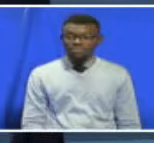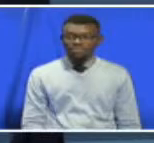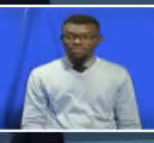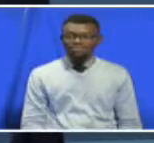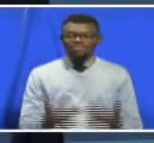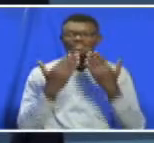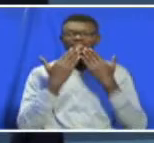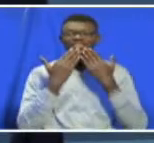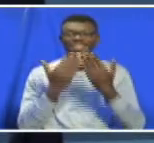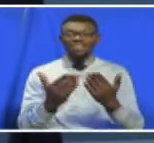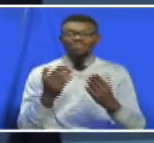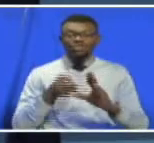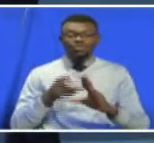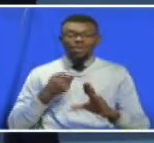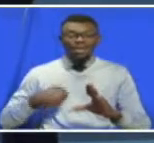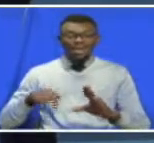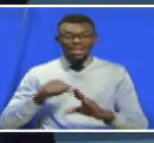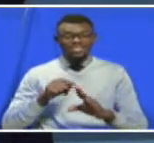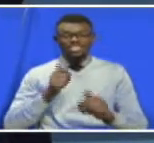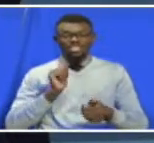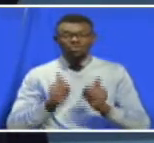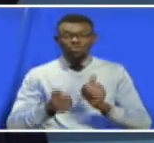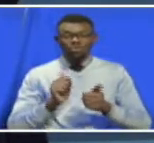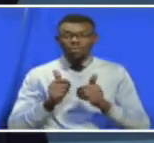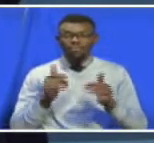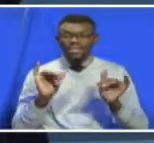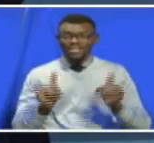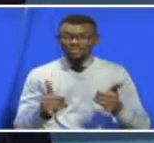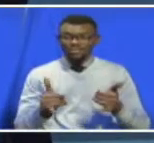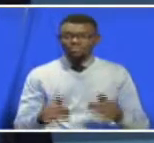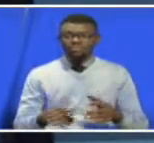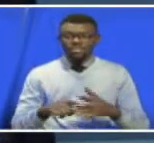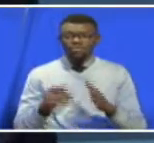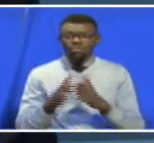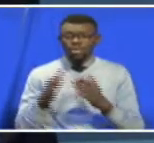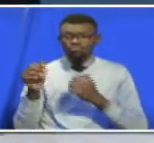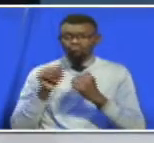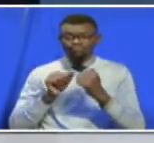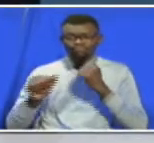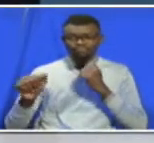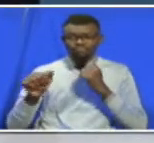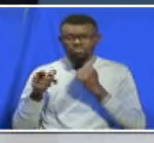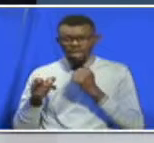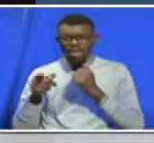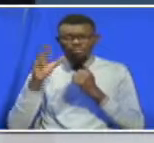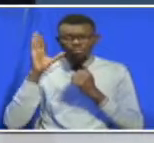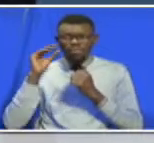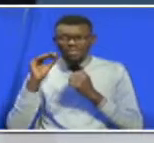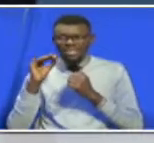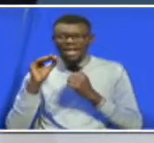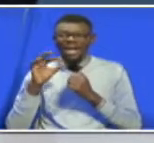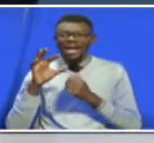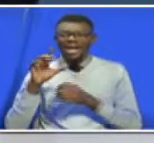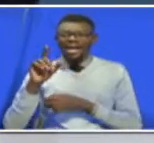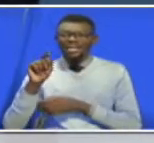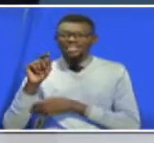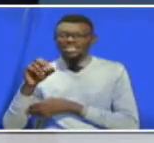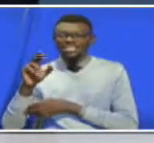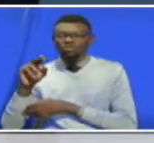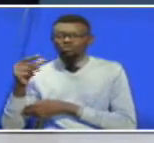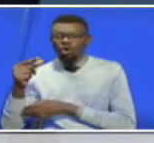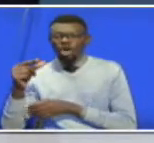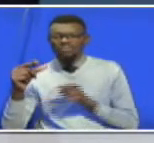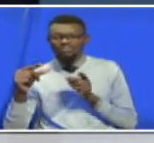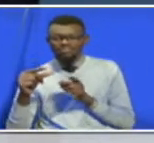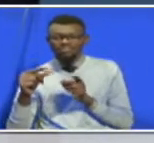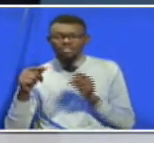Joining us for the KTN Sports News. Let's start off with the Unified Martial Arts. The Mombasa Tong Ill Moo Do Open Tournament has received a